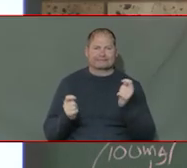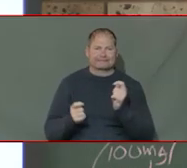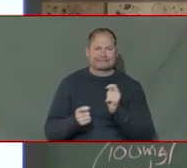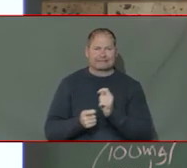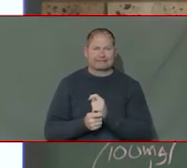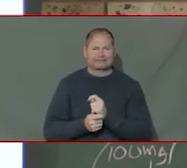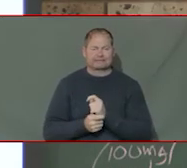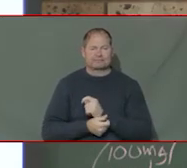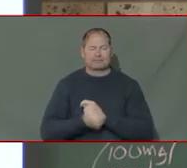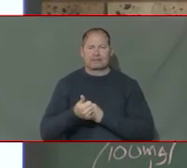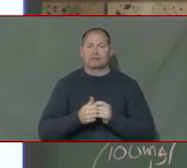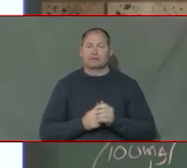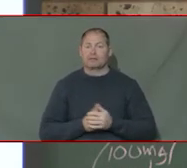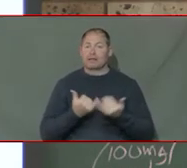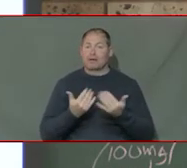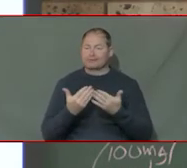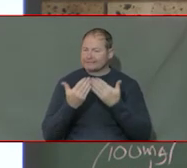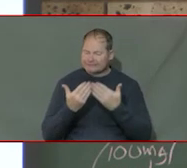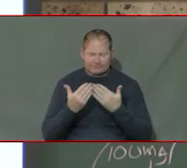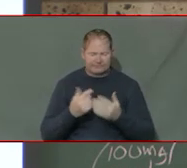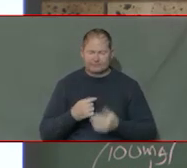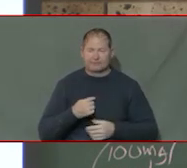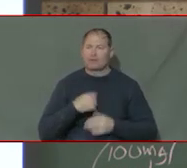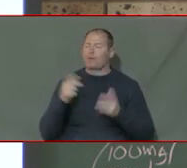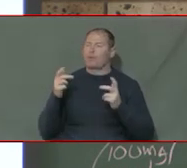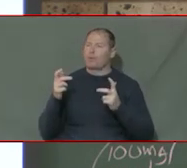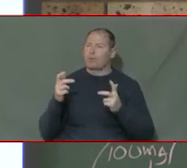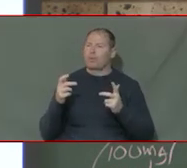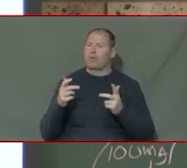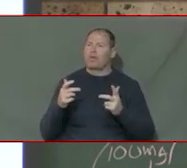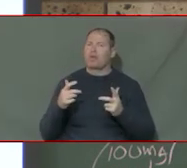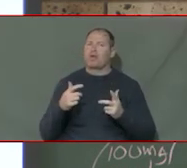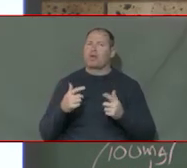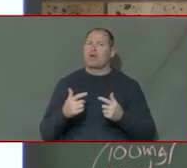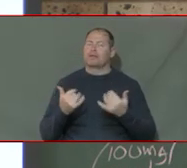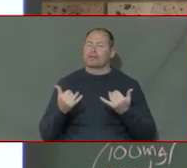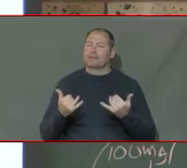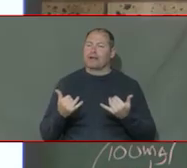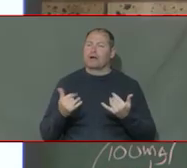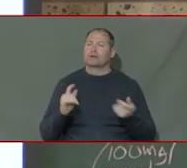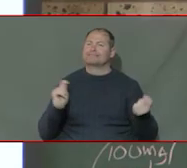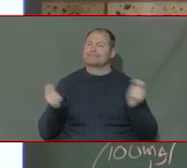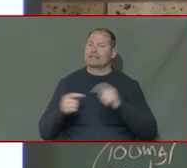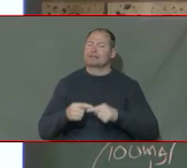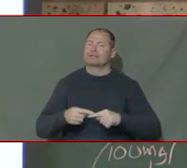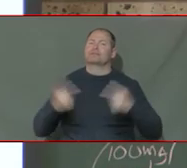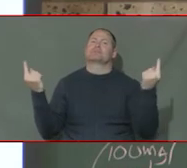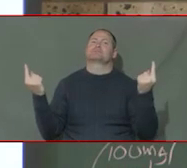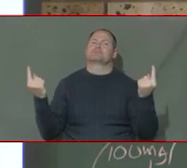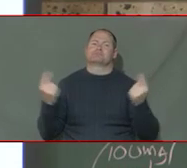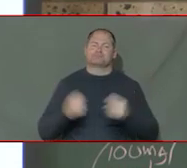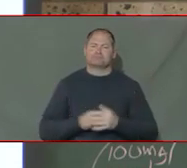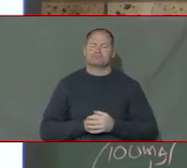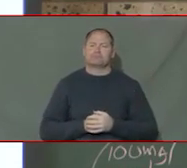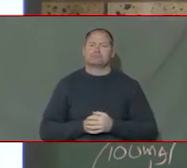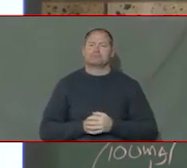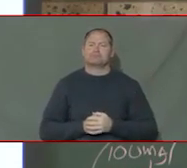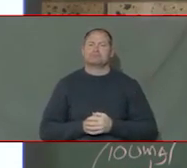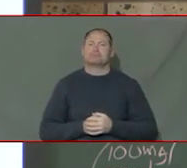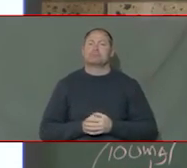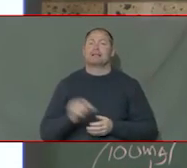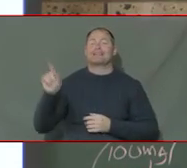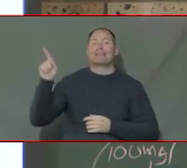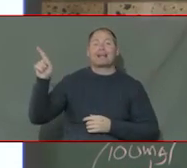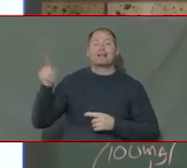have to study this. She listened what I said, and I said, change everything just to opposites. Because glucagon